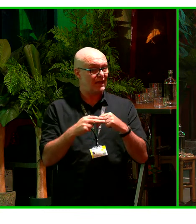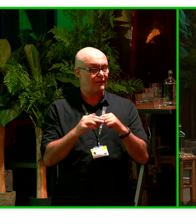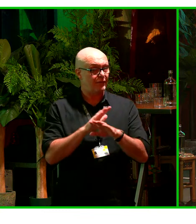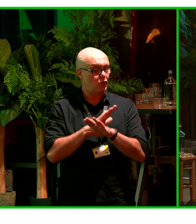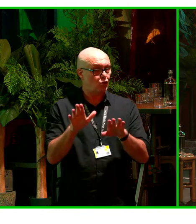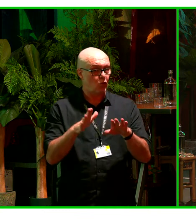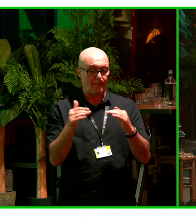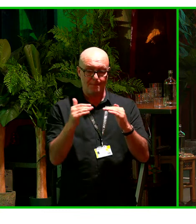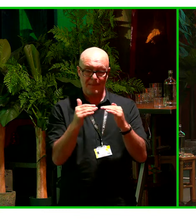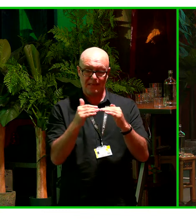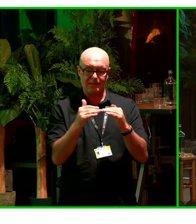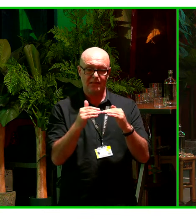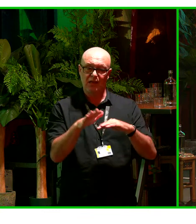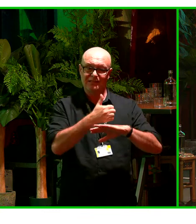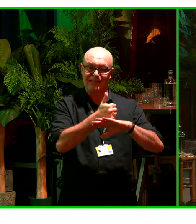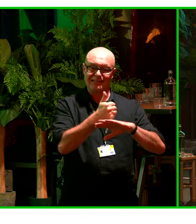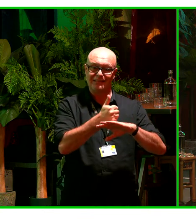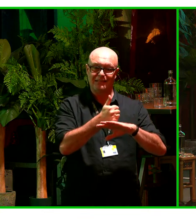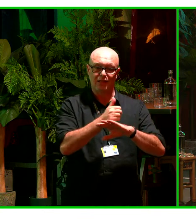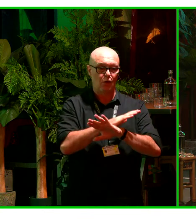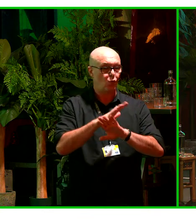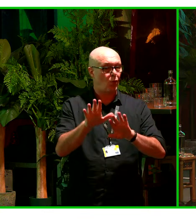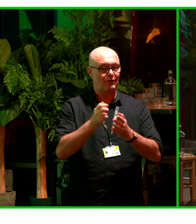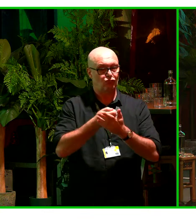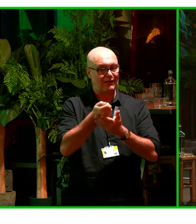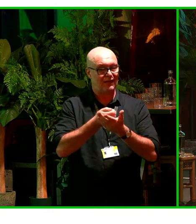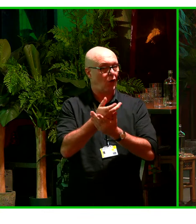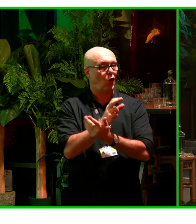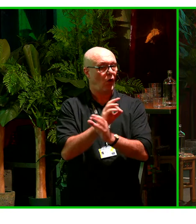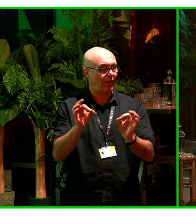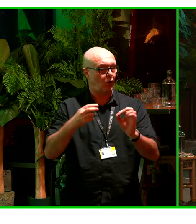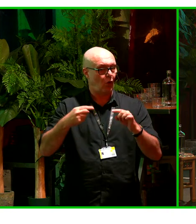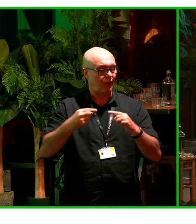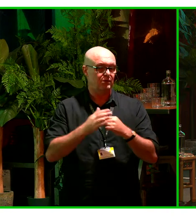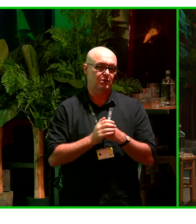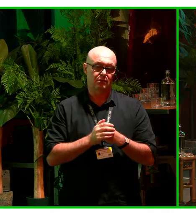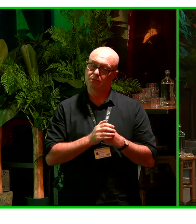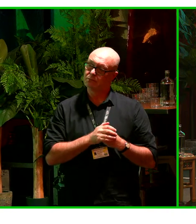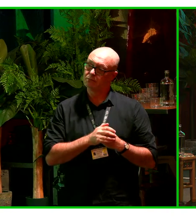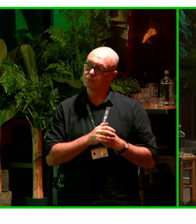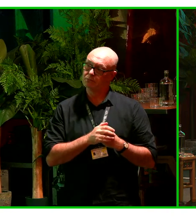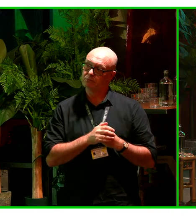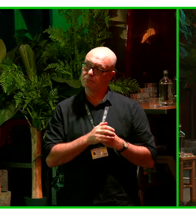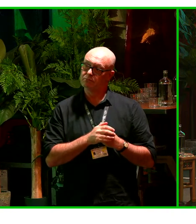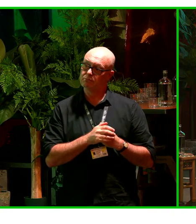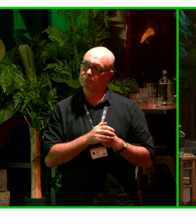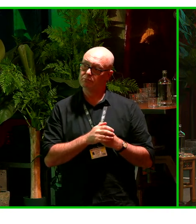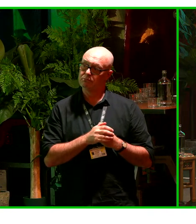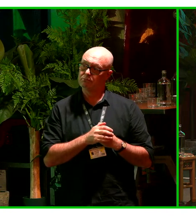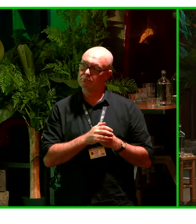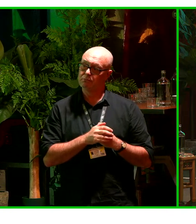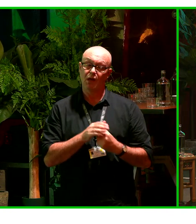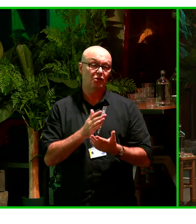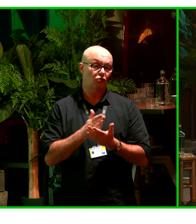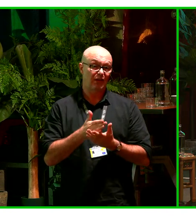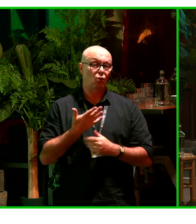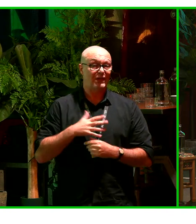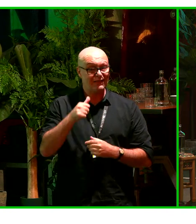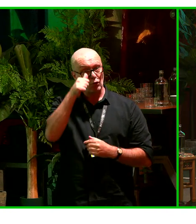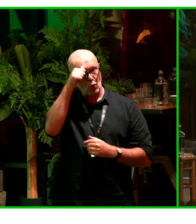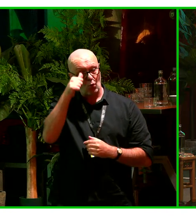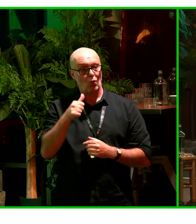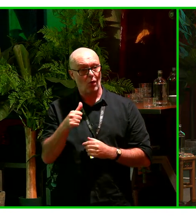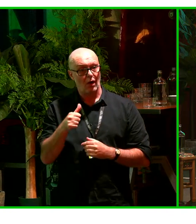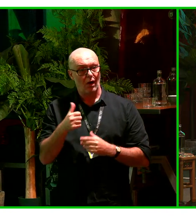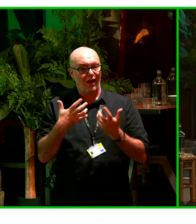correct standard. Also, we all have net zero carbon commitments that we need to make. So we need to know how